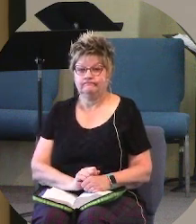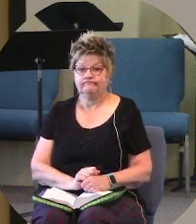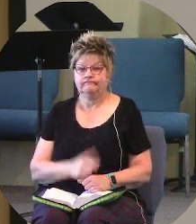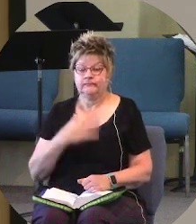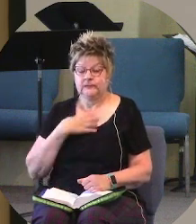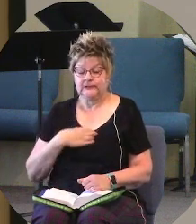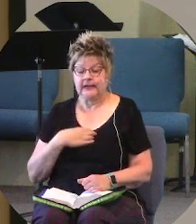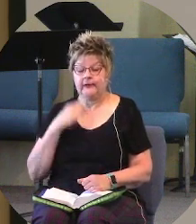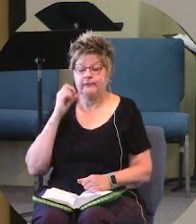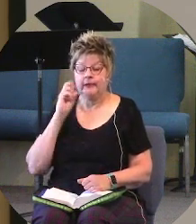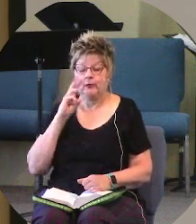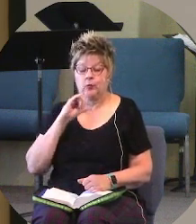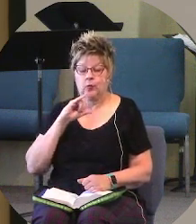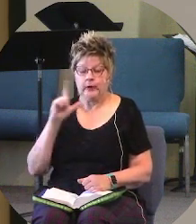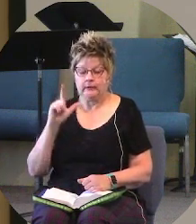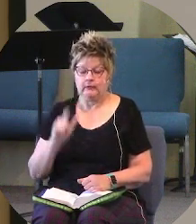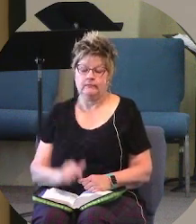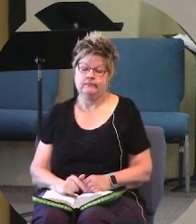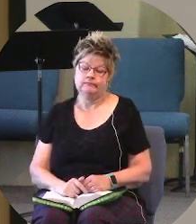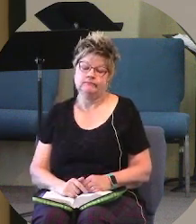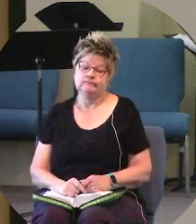desire and will.